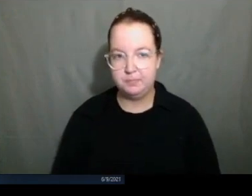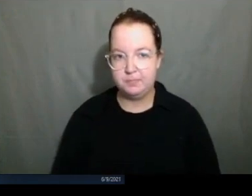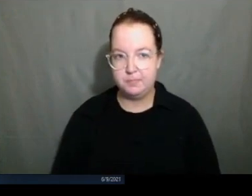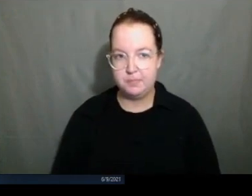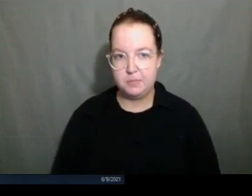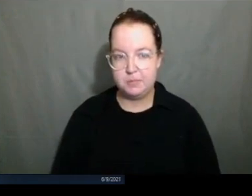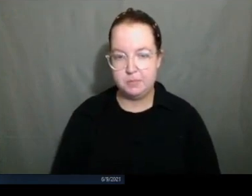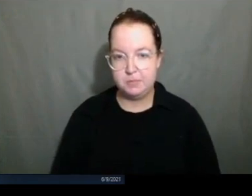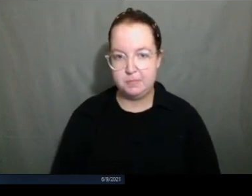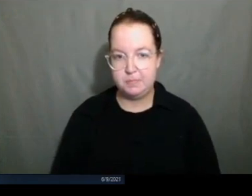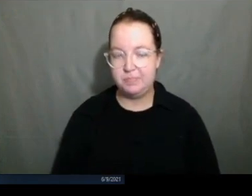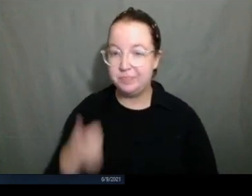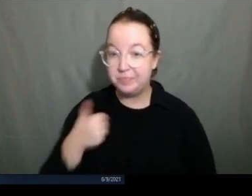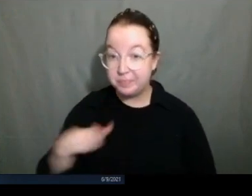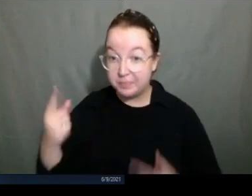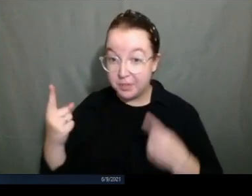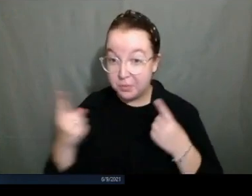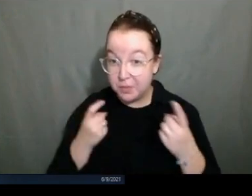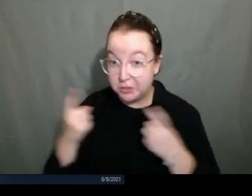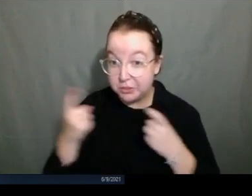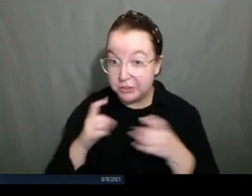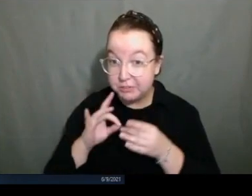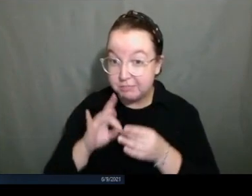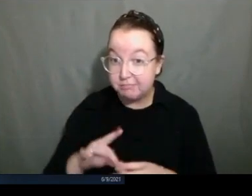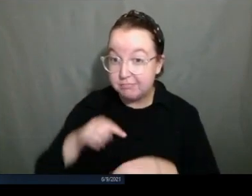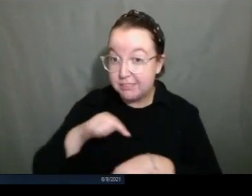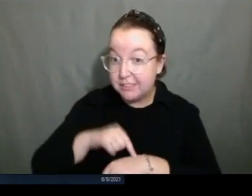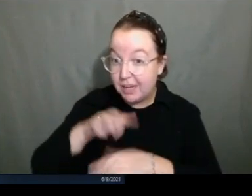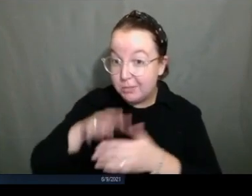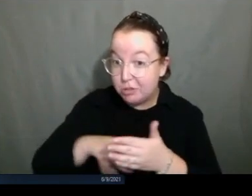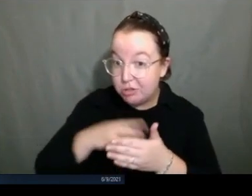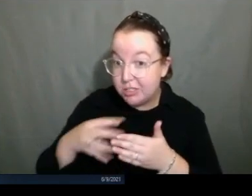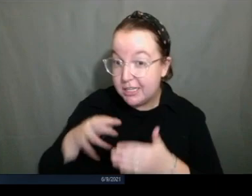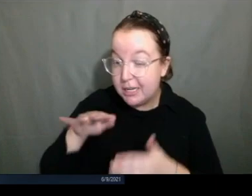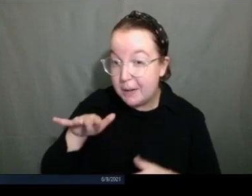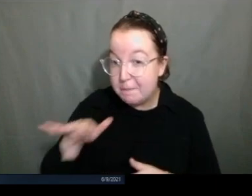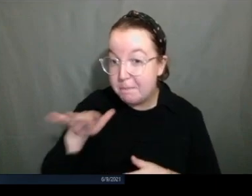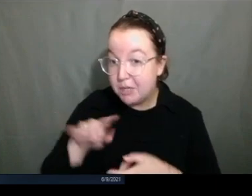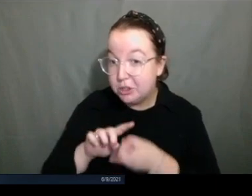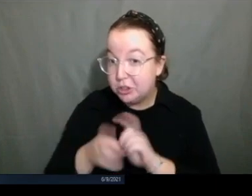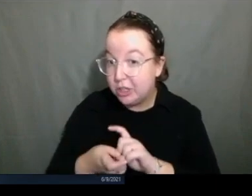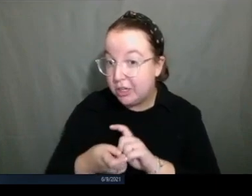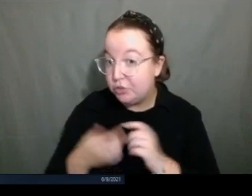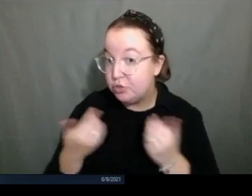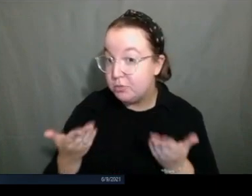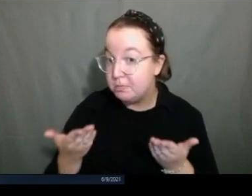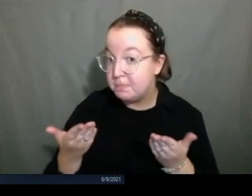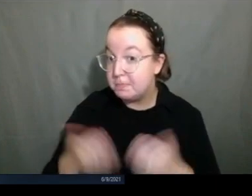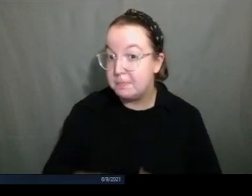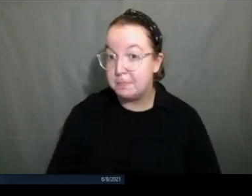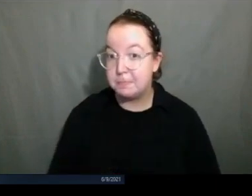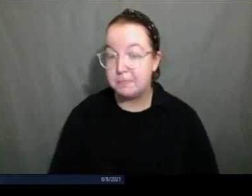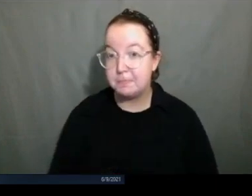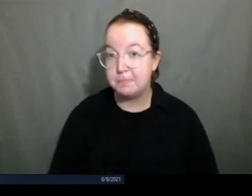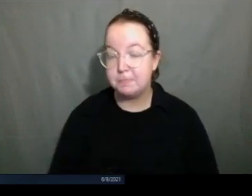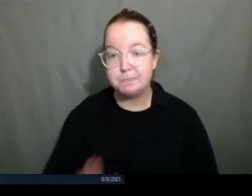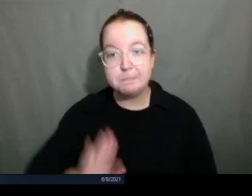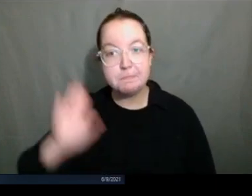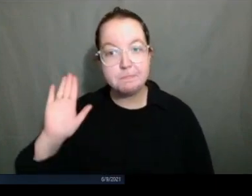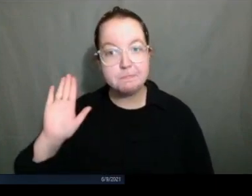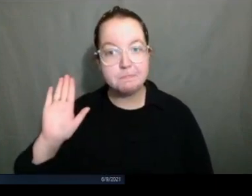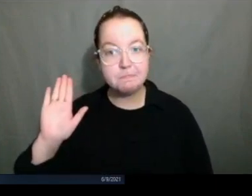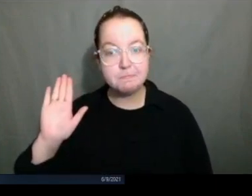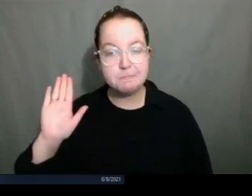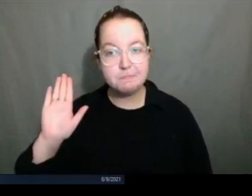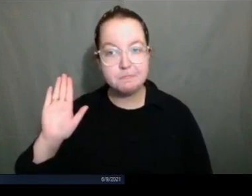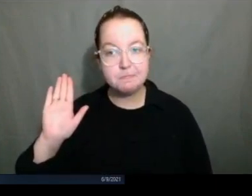All right, is there any questions on timesheets or punch change requests before we move on? Yes, Caitlin,